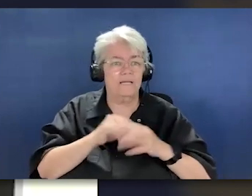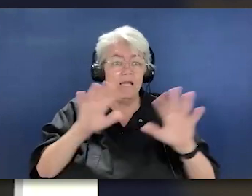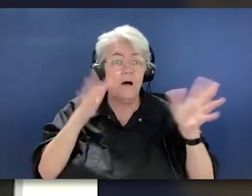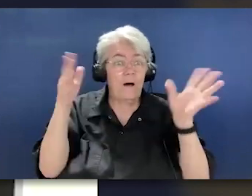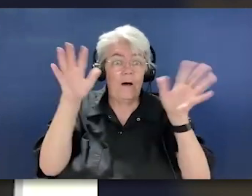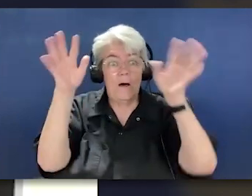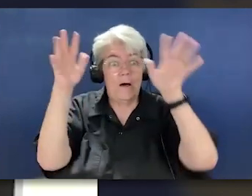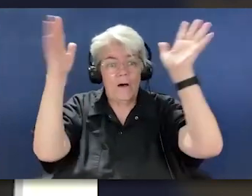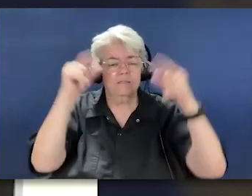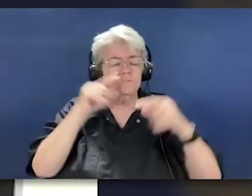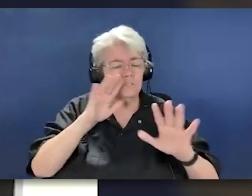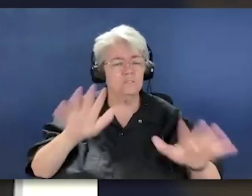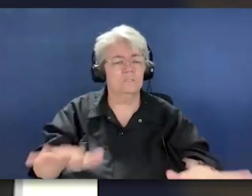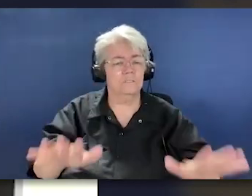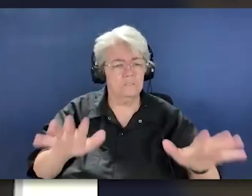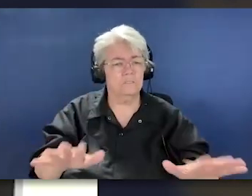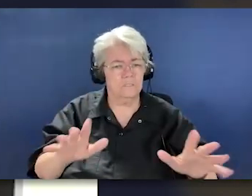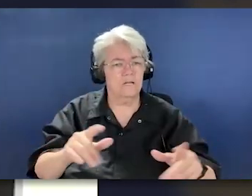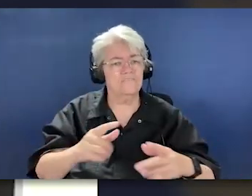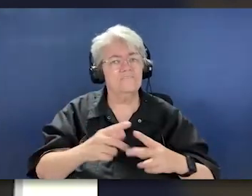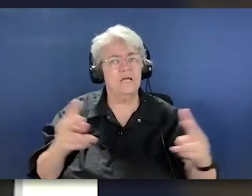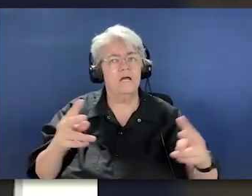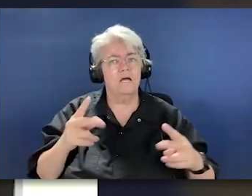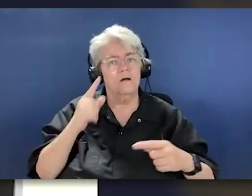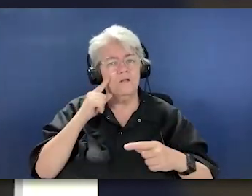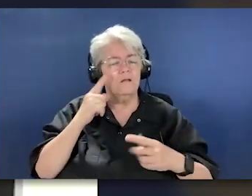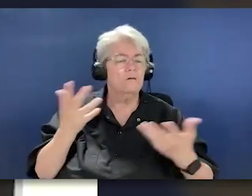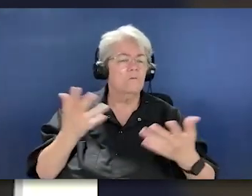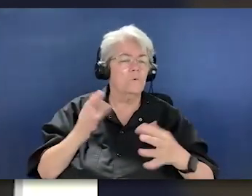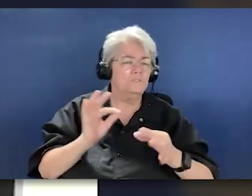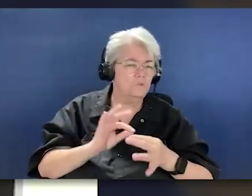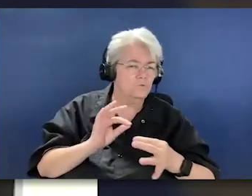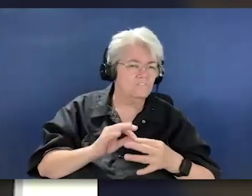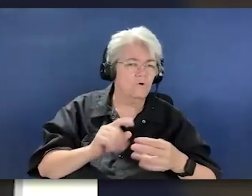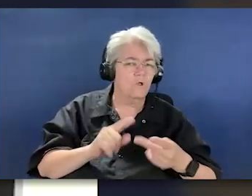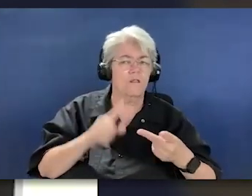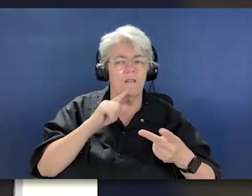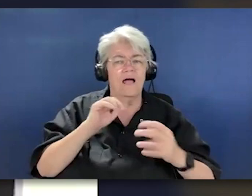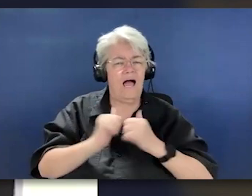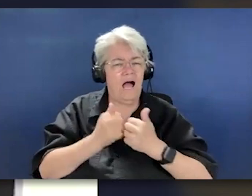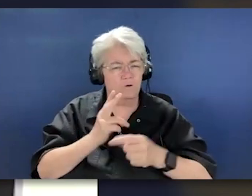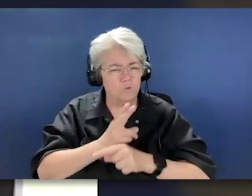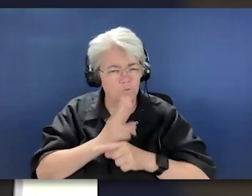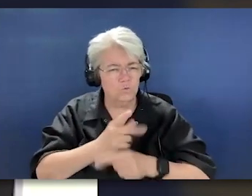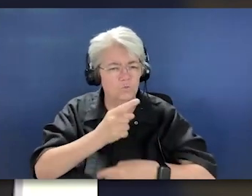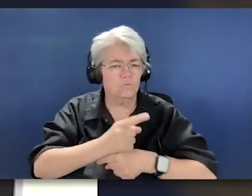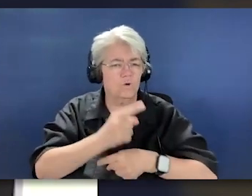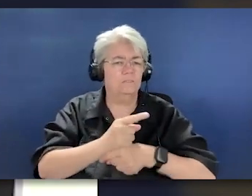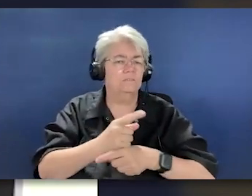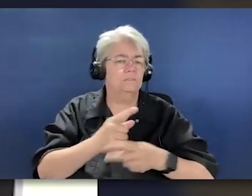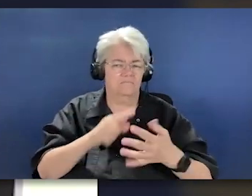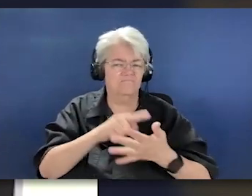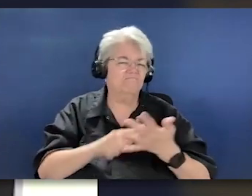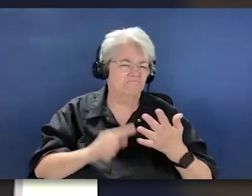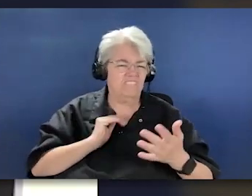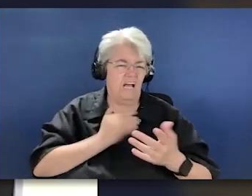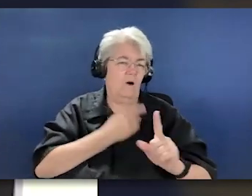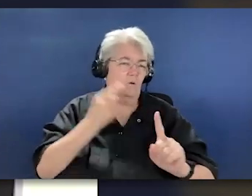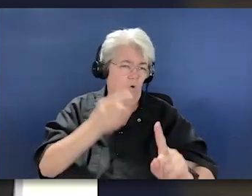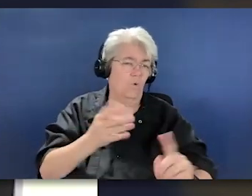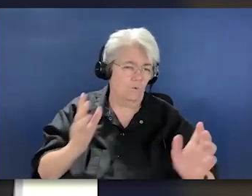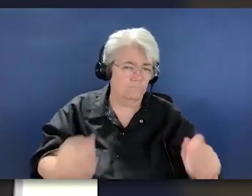taking a very pragmatic and principle-based approach to this is what we are aiming